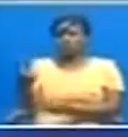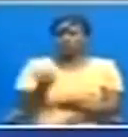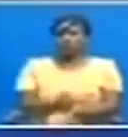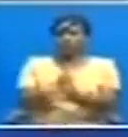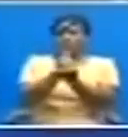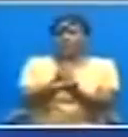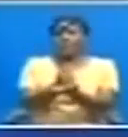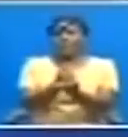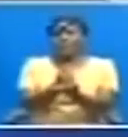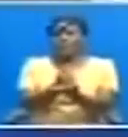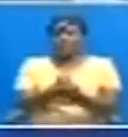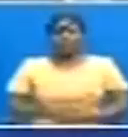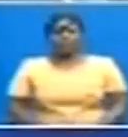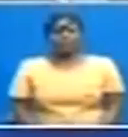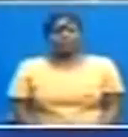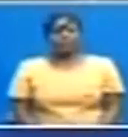facilitate compliance.